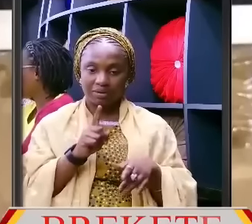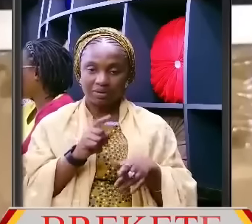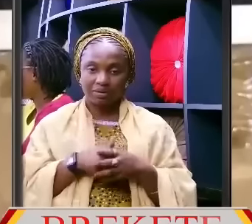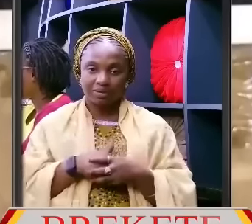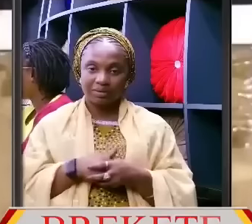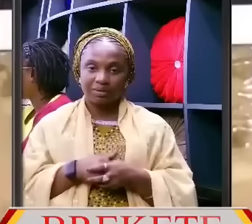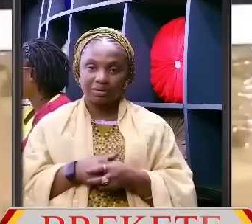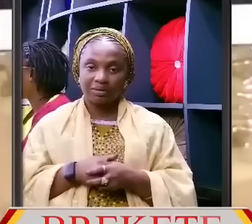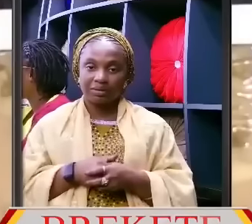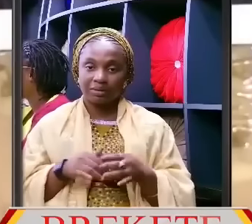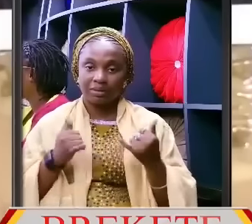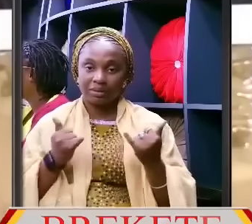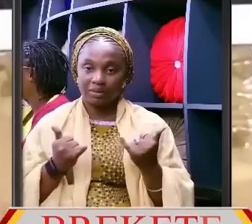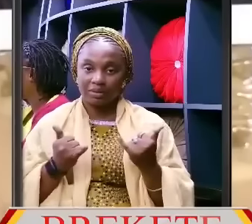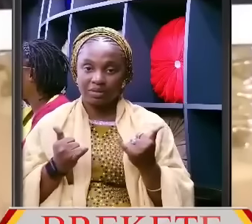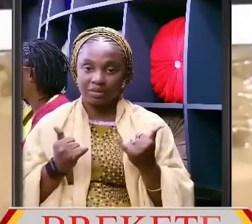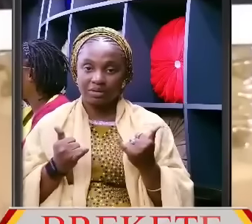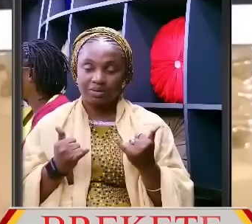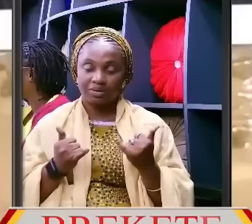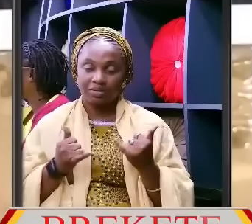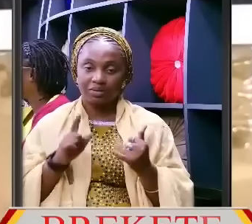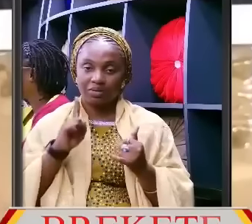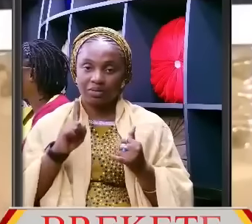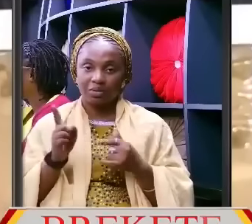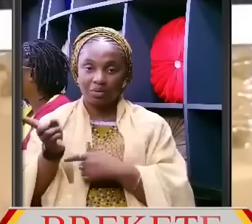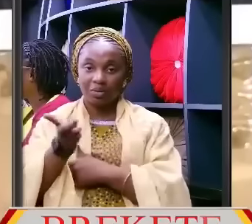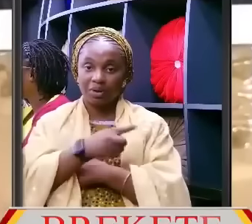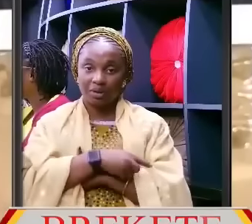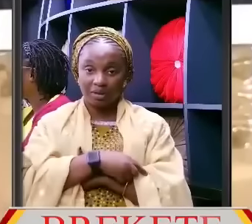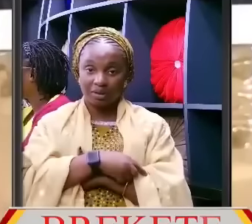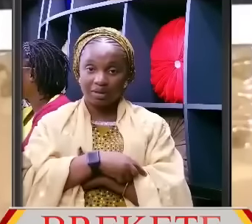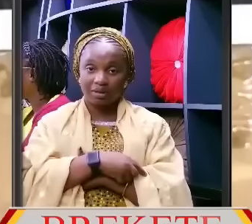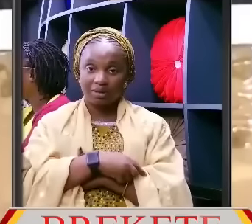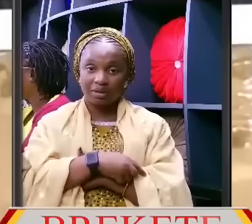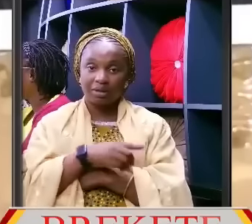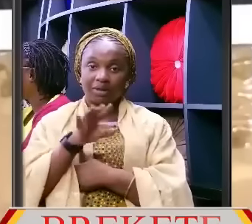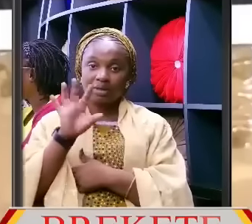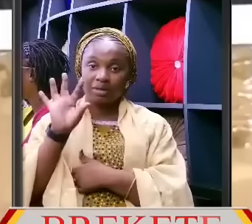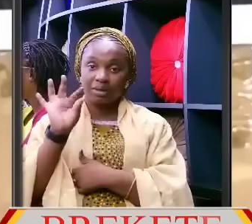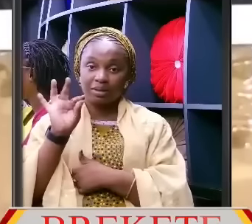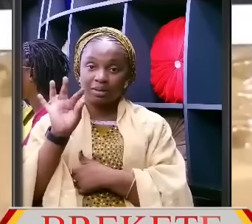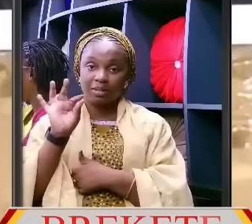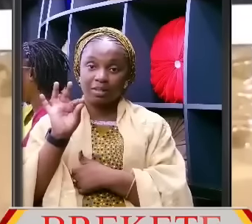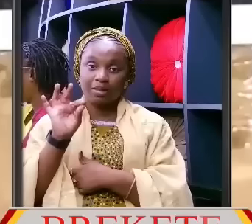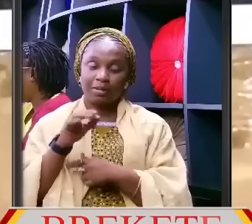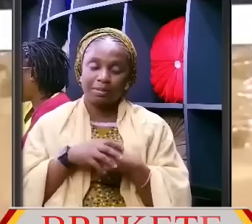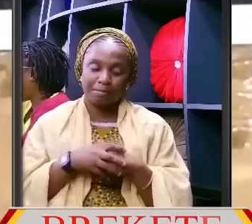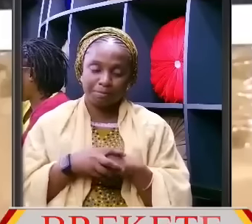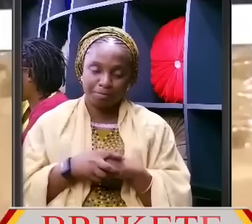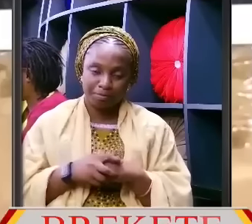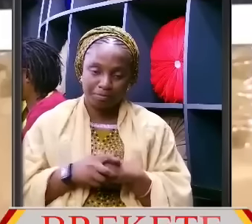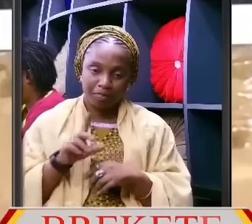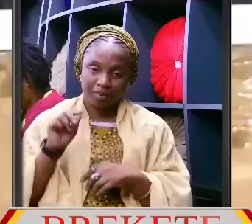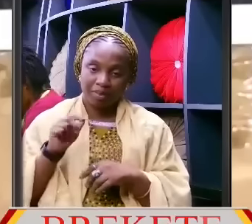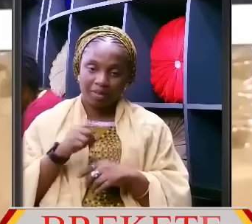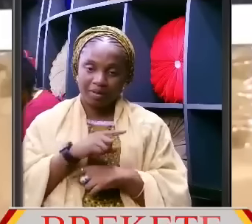Now you go reach when 9:30 you go reach. They remind you, time to go home. You say, don't worry, I'll go